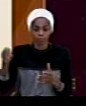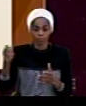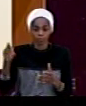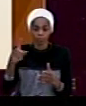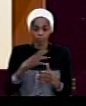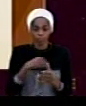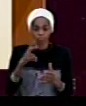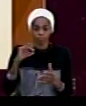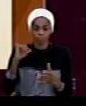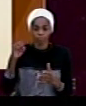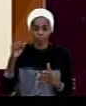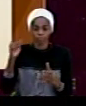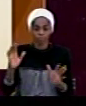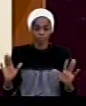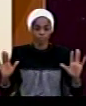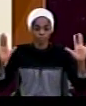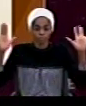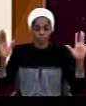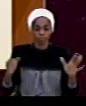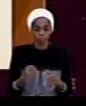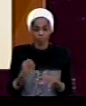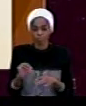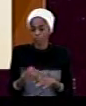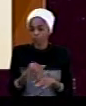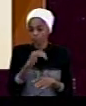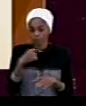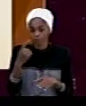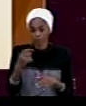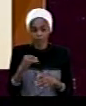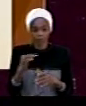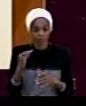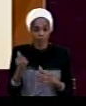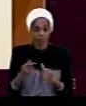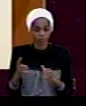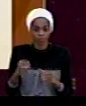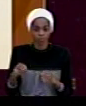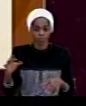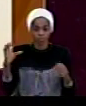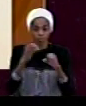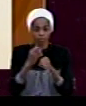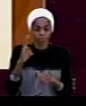I can't say the details because of time, I got my visa.